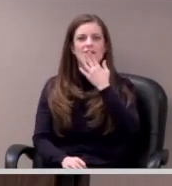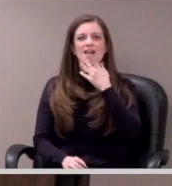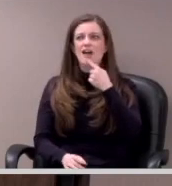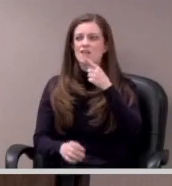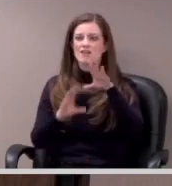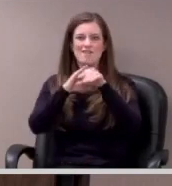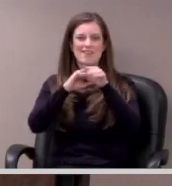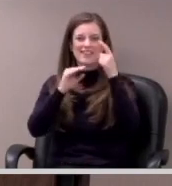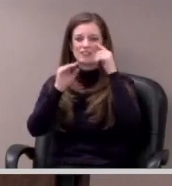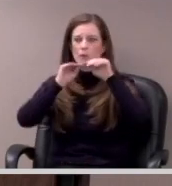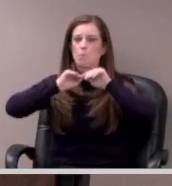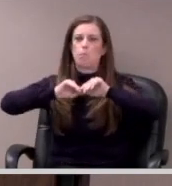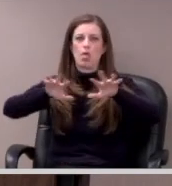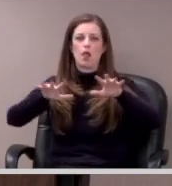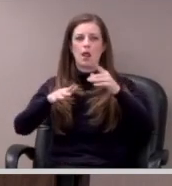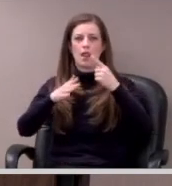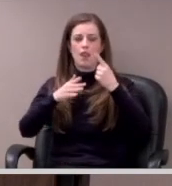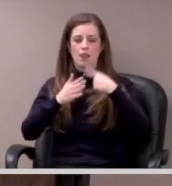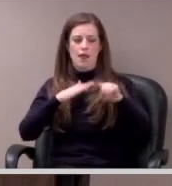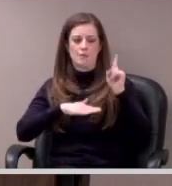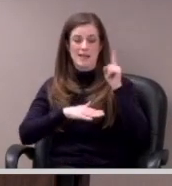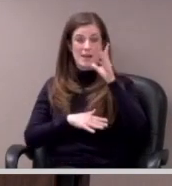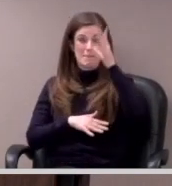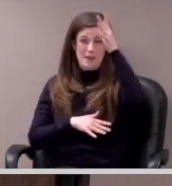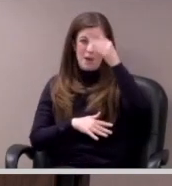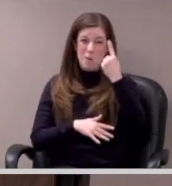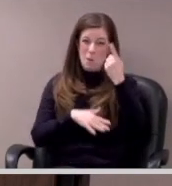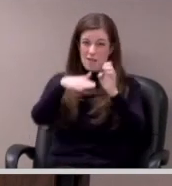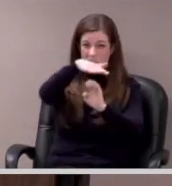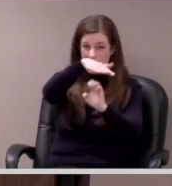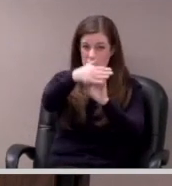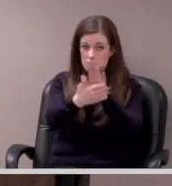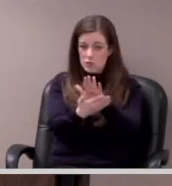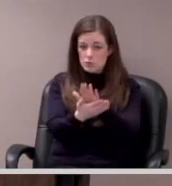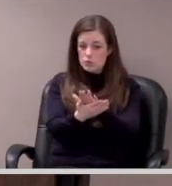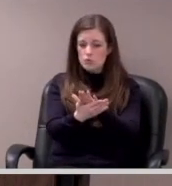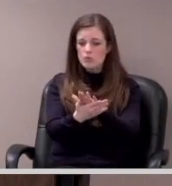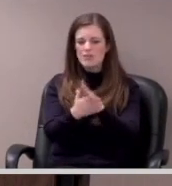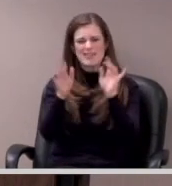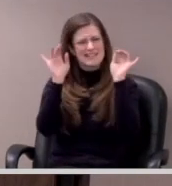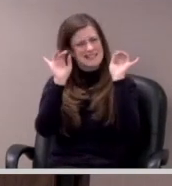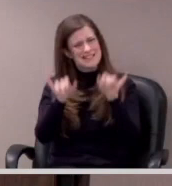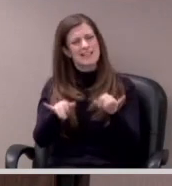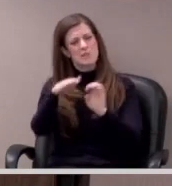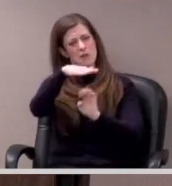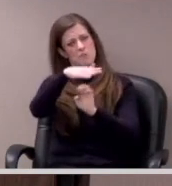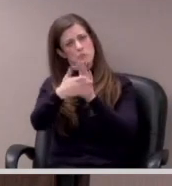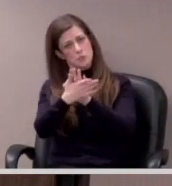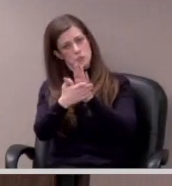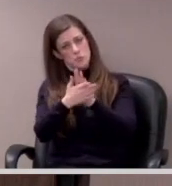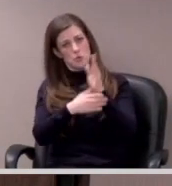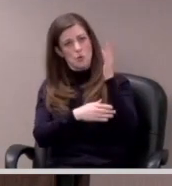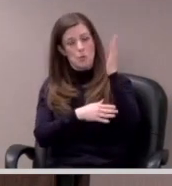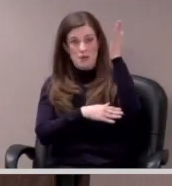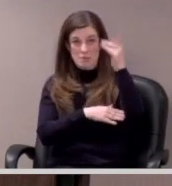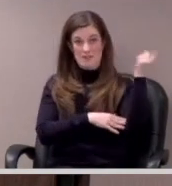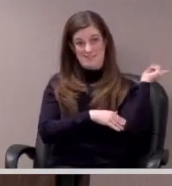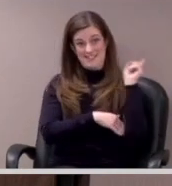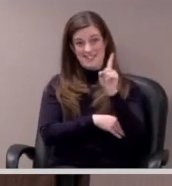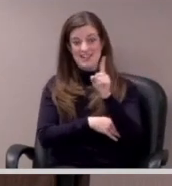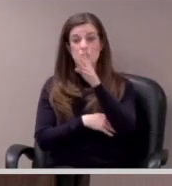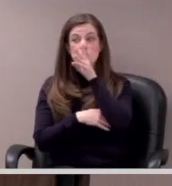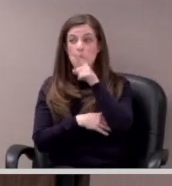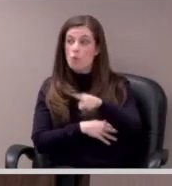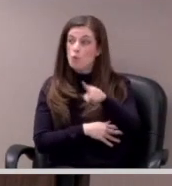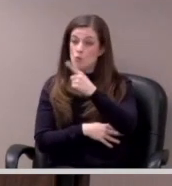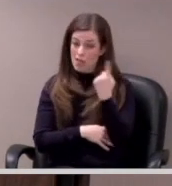viral last week of a parent at one of our elementary schools. That is the same elementary school that speakers came and spoke to you last